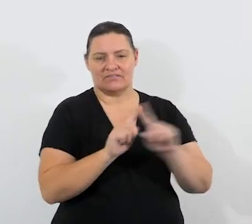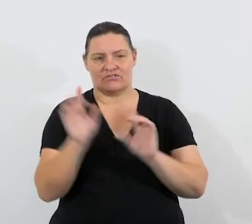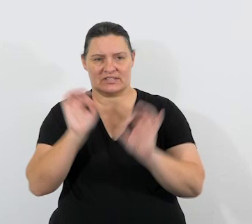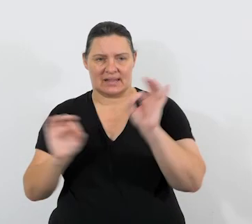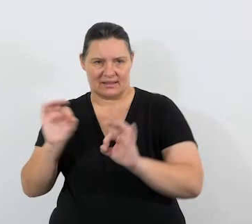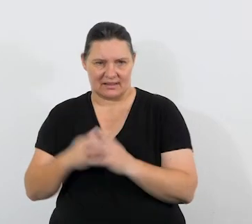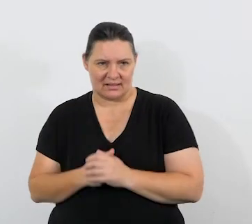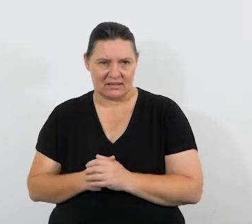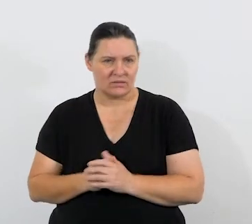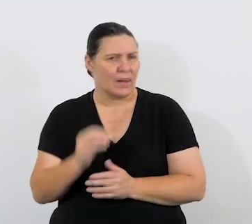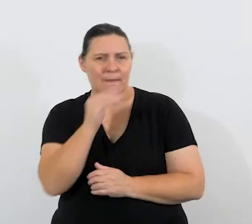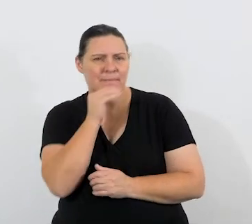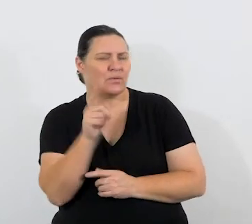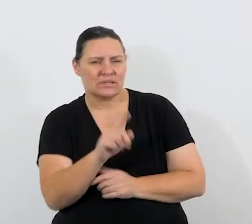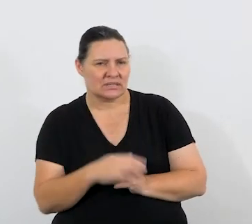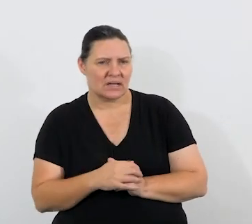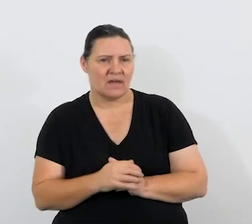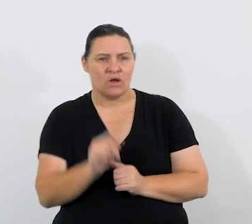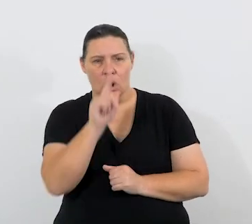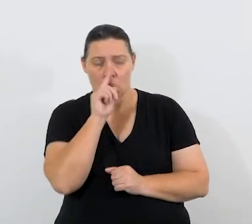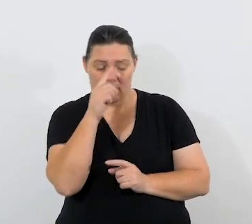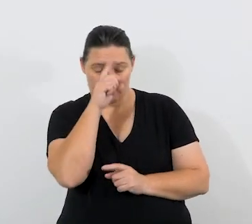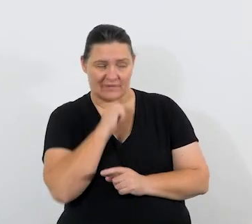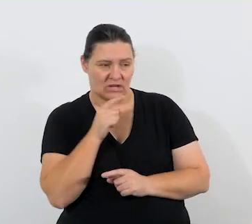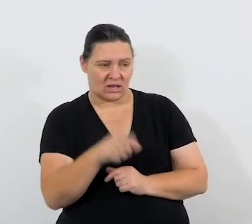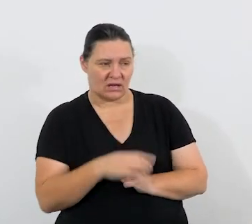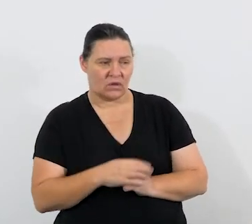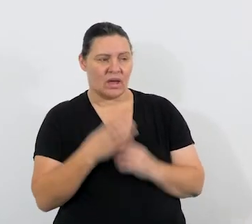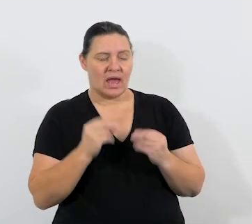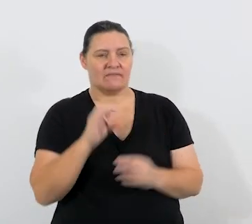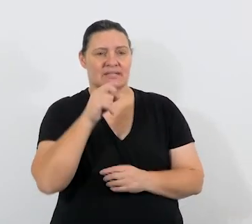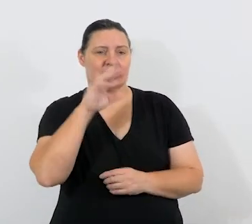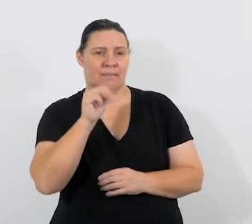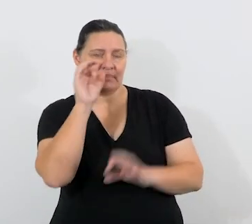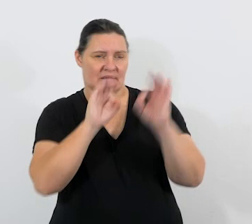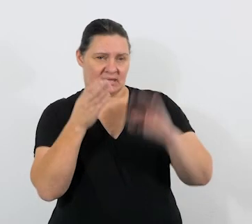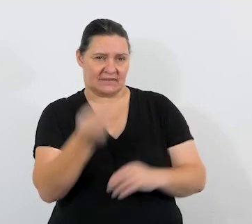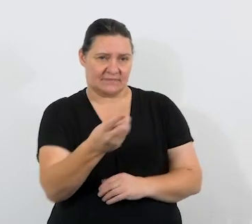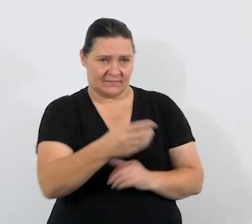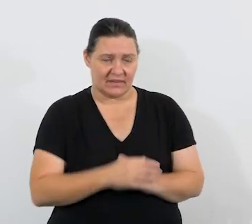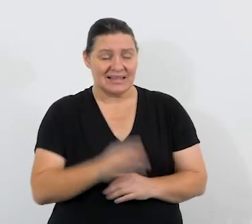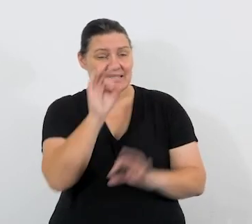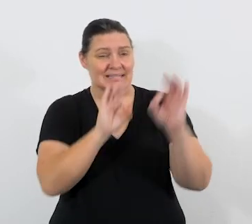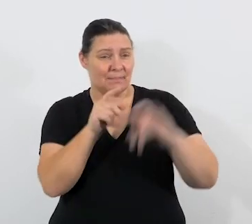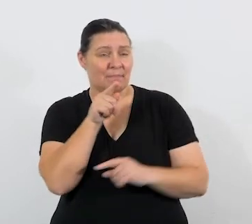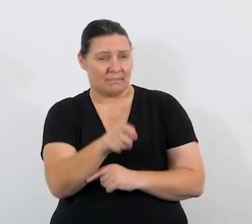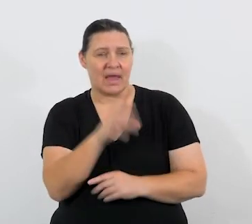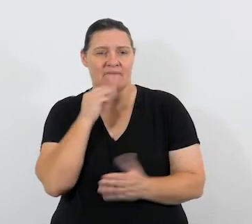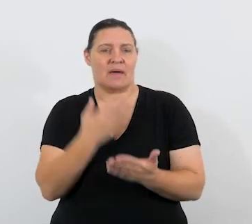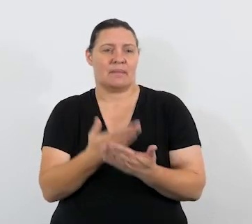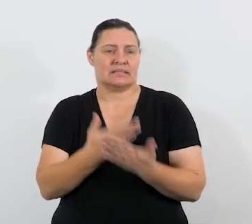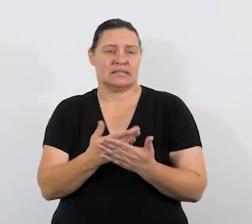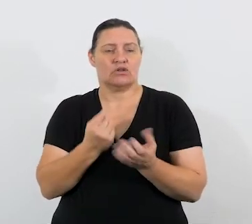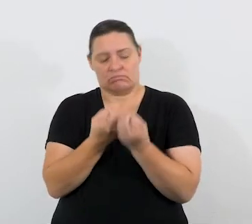different types of cell. So what do we mean by that? When we look at this picture, we have stem cells over here. So these stem cells have